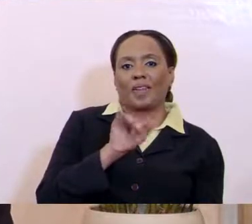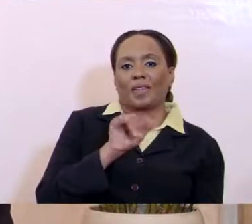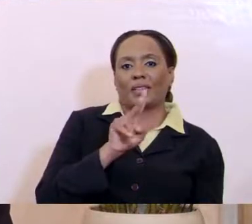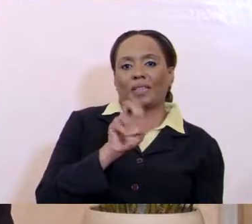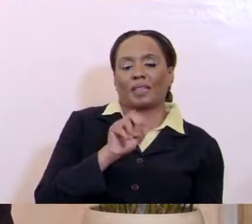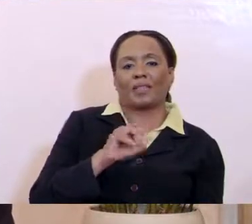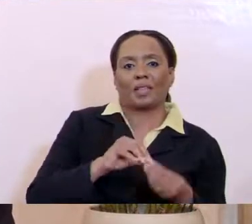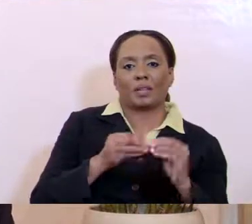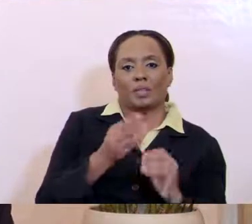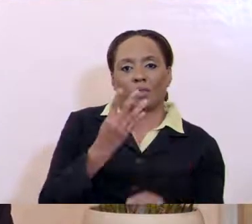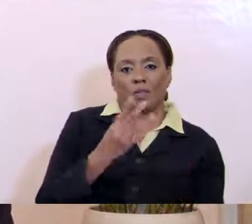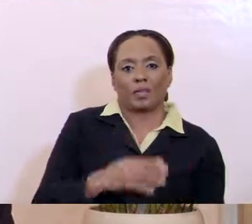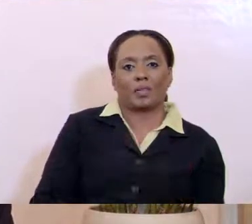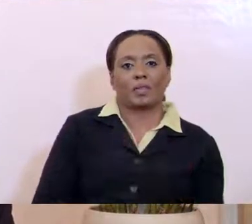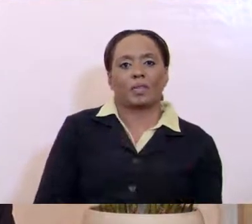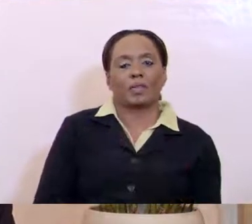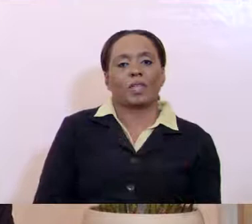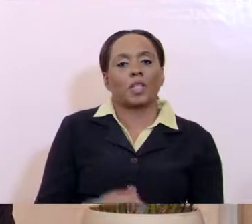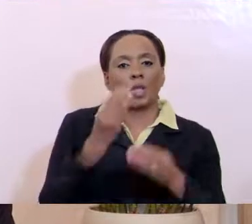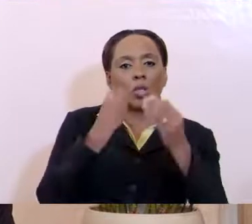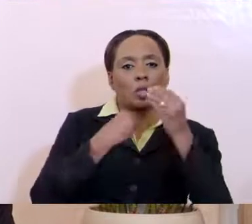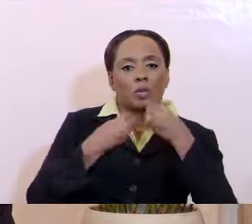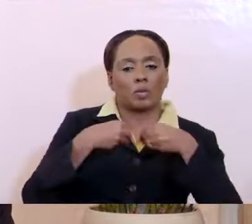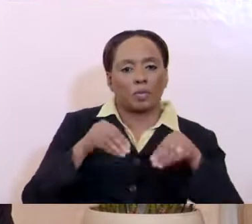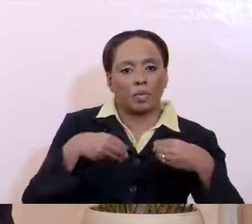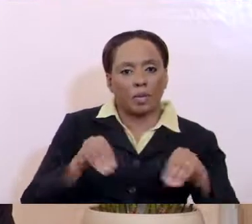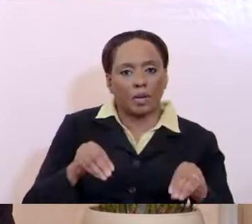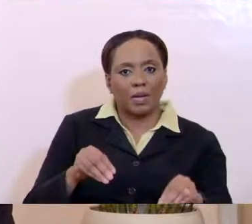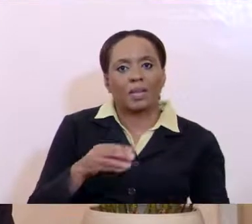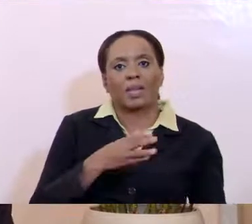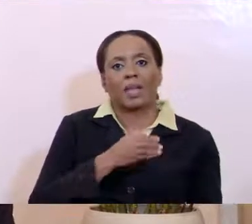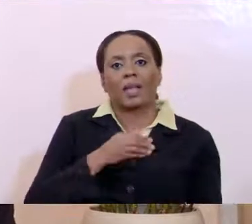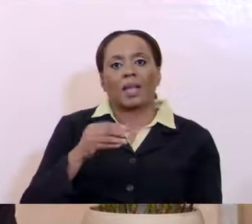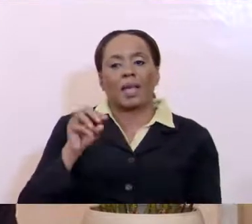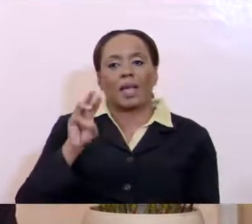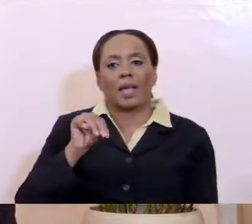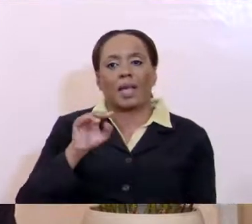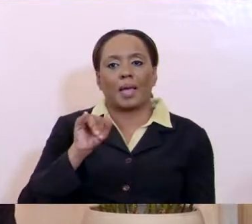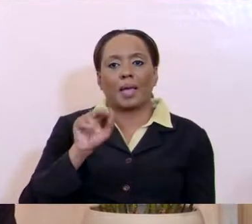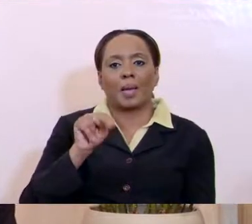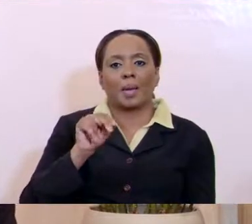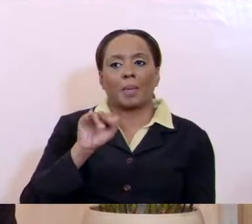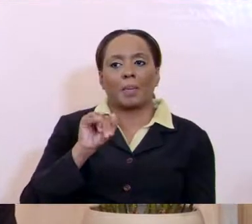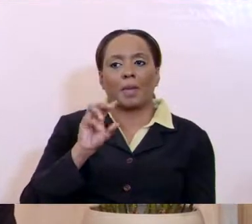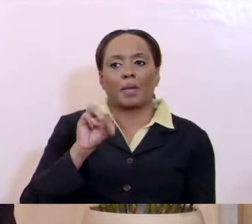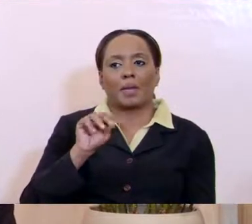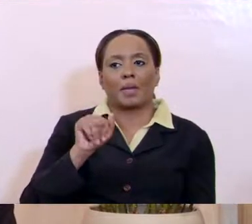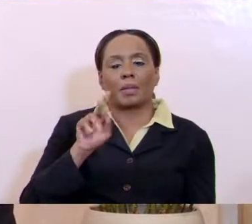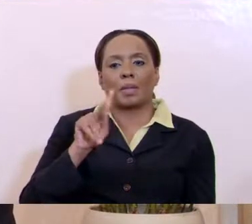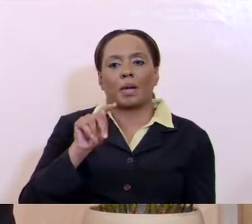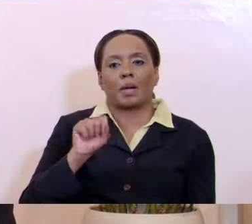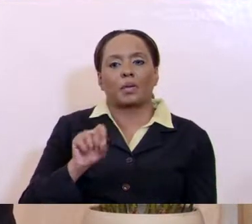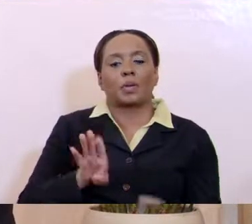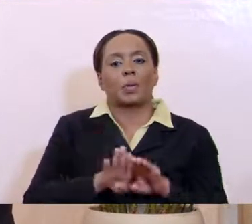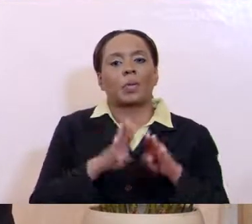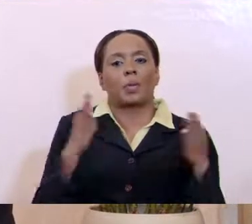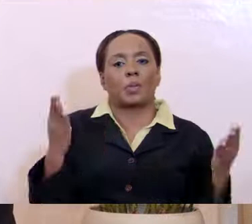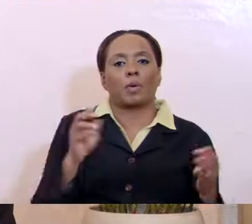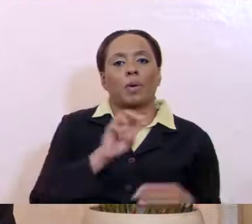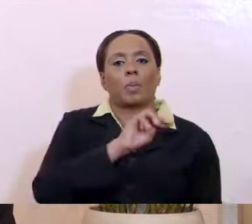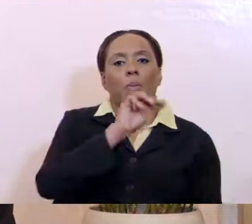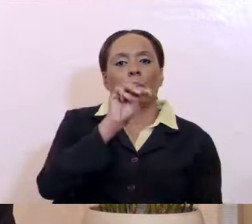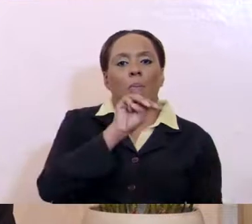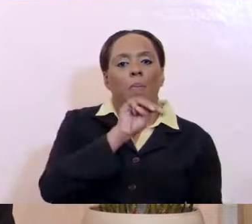supermarkets and mini-marts are only allowed to open Monday to Friday. Directive number 4